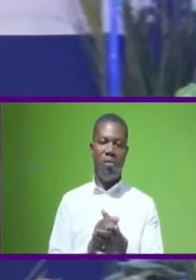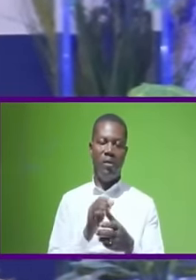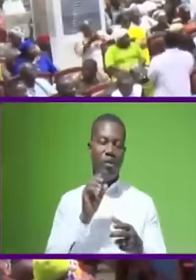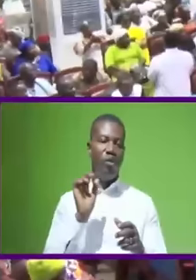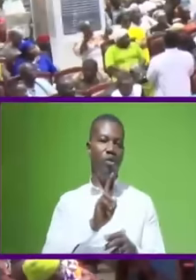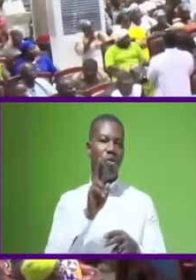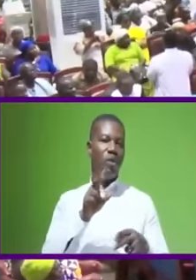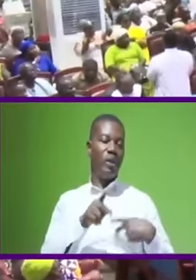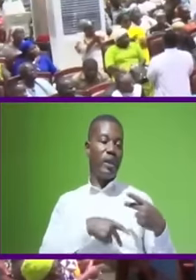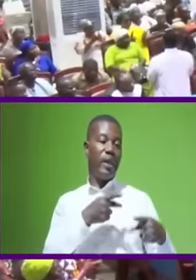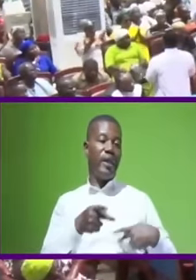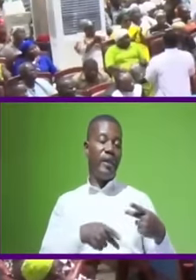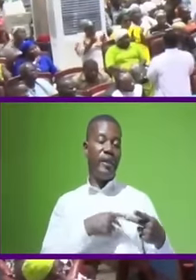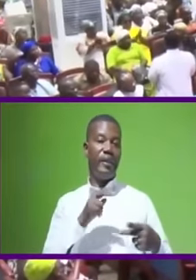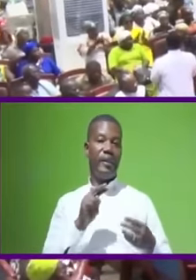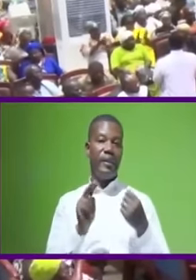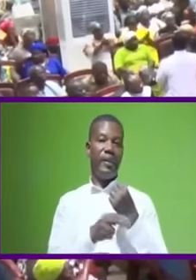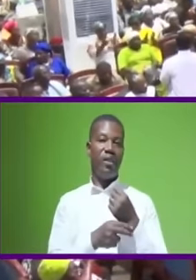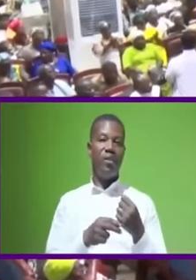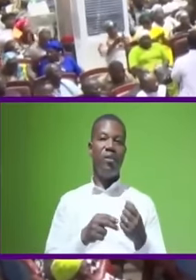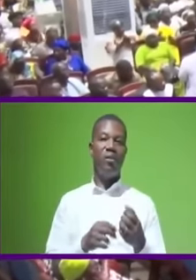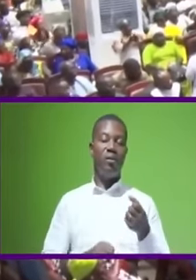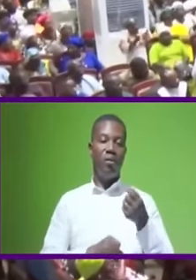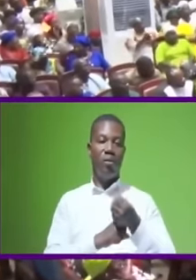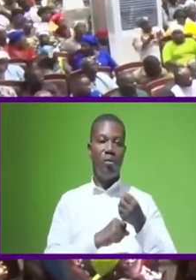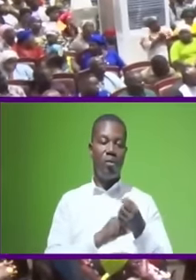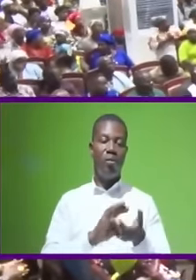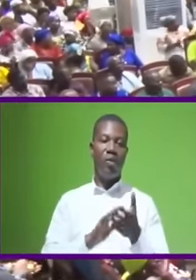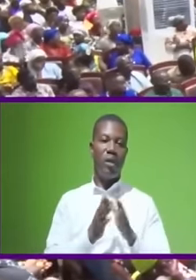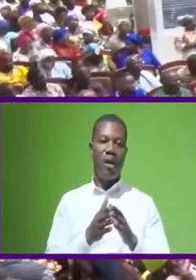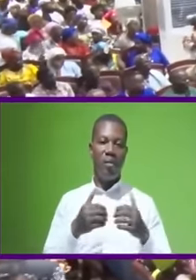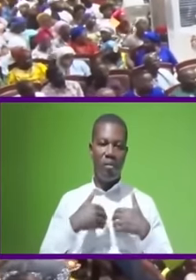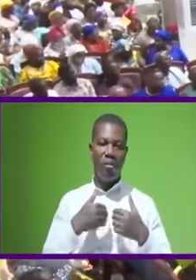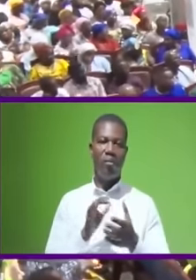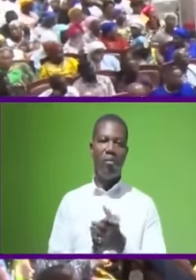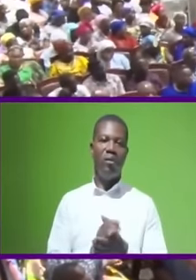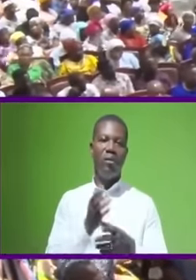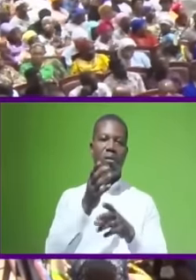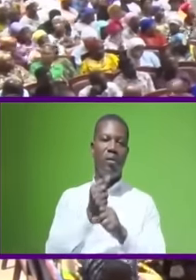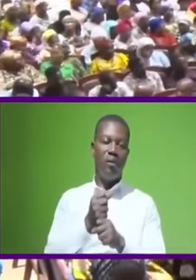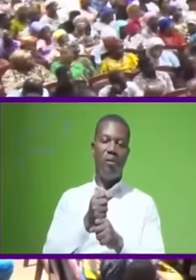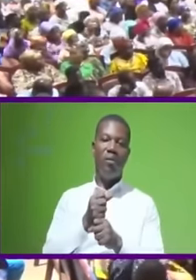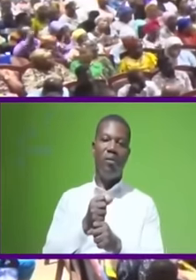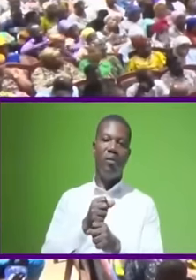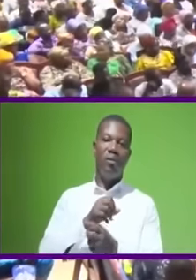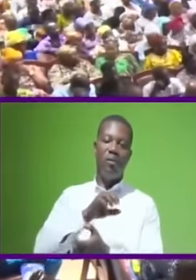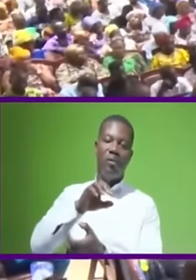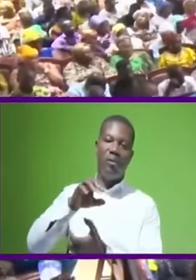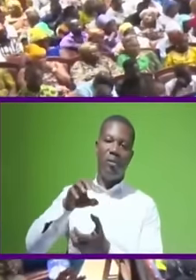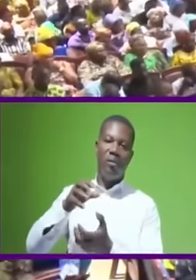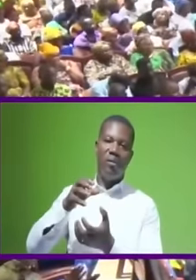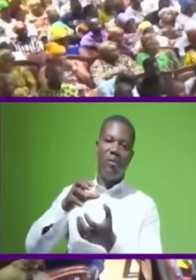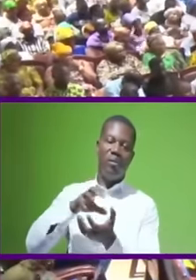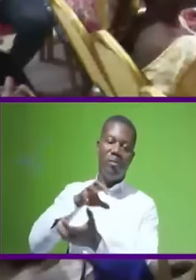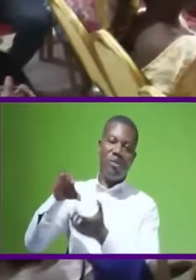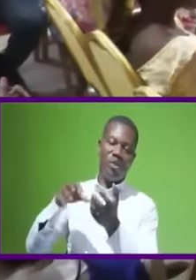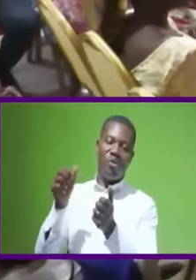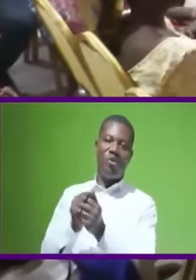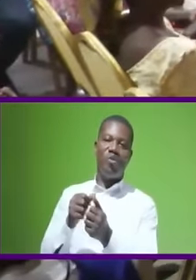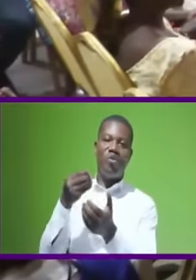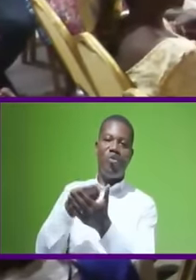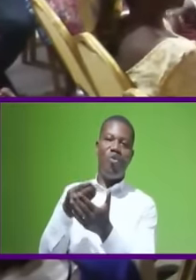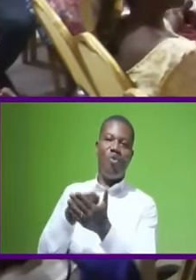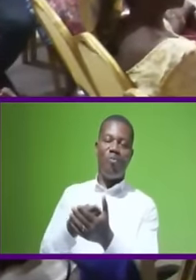Powerful. Yes. So the other day someone said that he was taking this money in order to mix